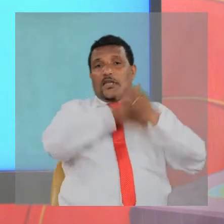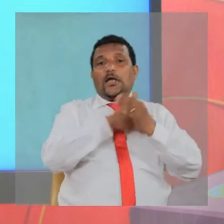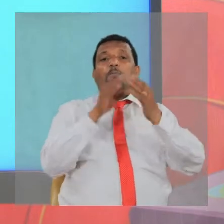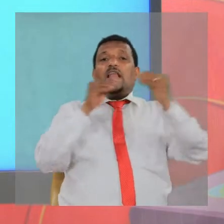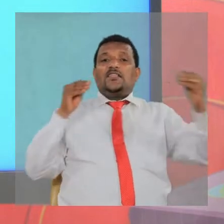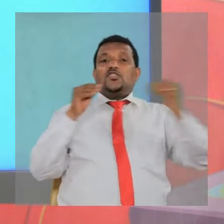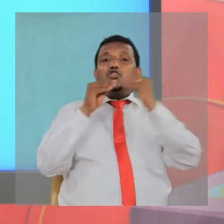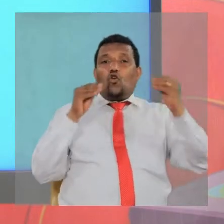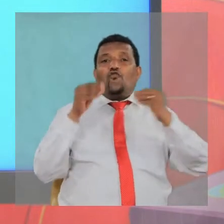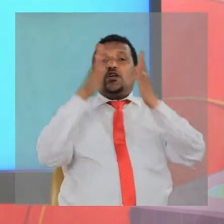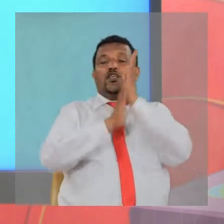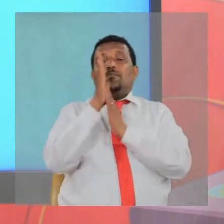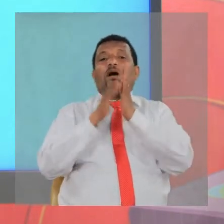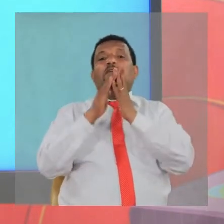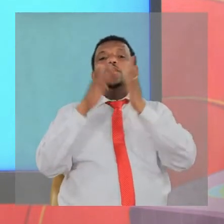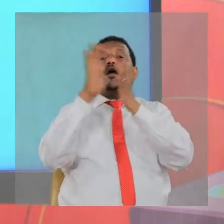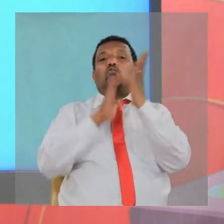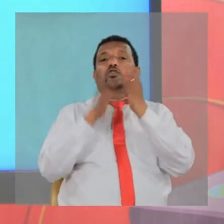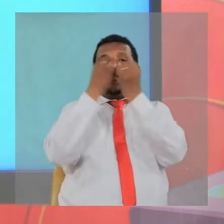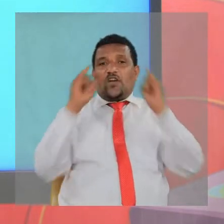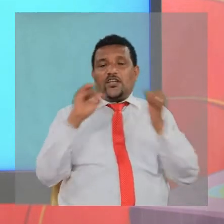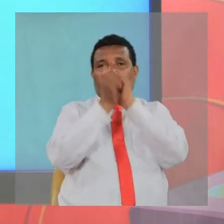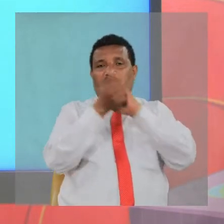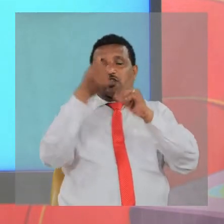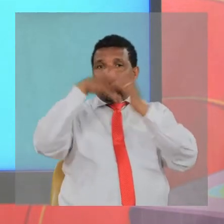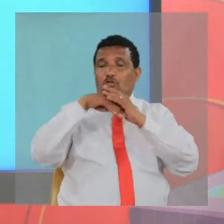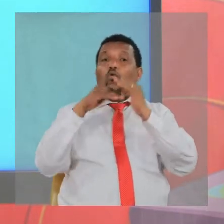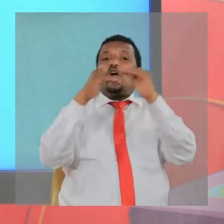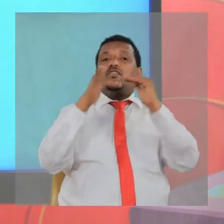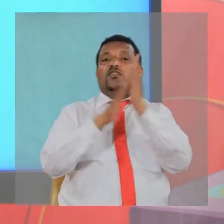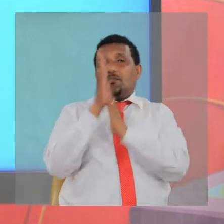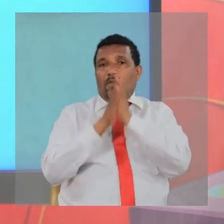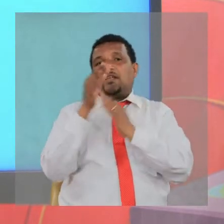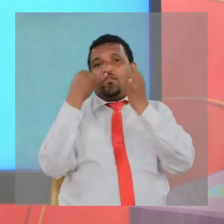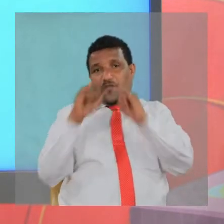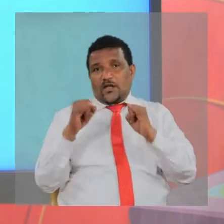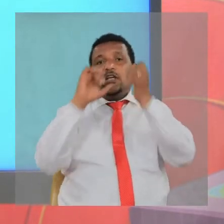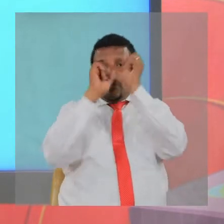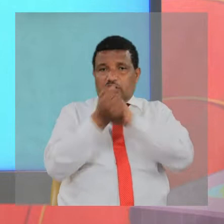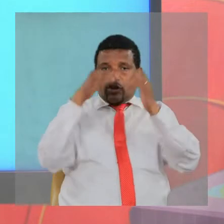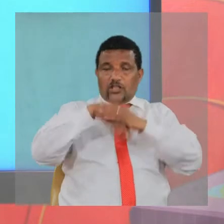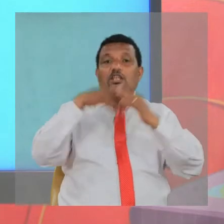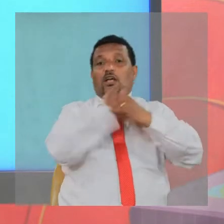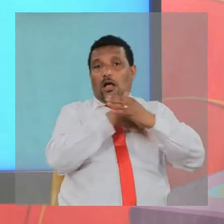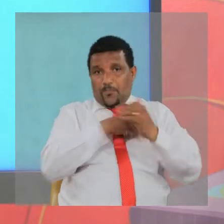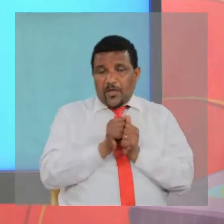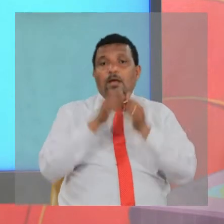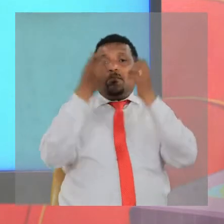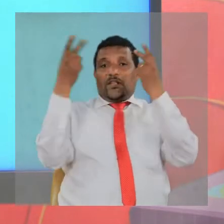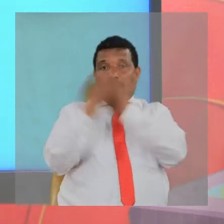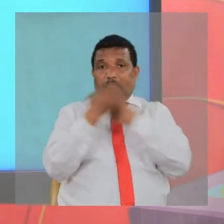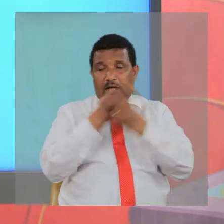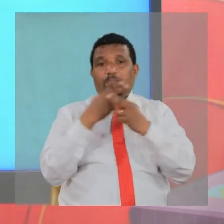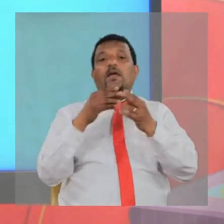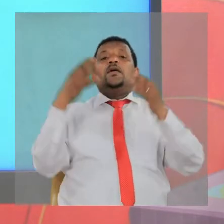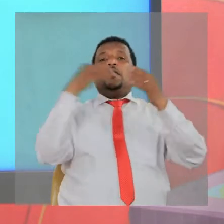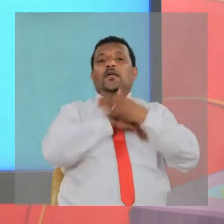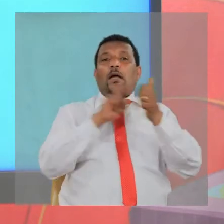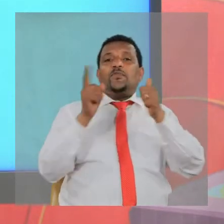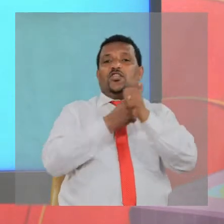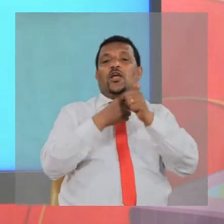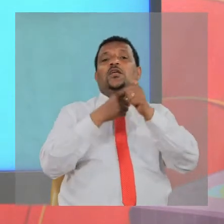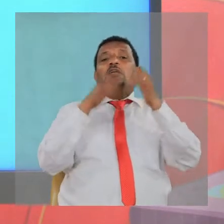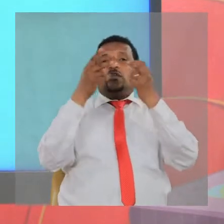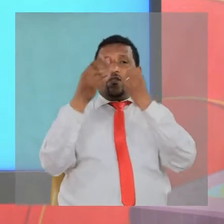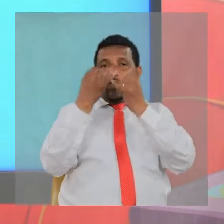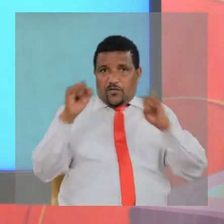of demand is calculated by dividing the change in quantity demanded divided by the change in income multiplied by income initial